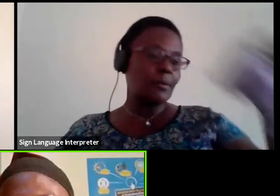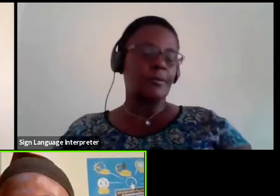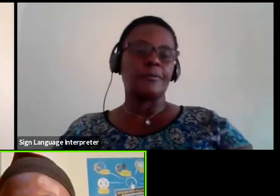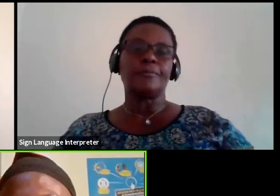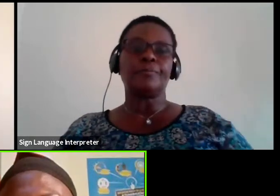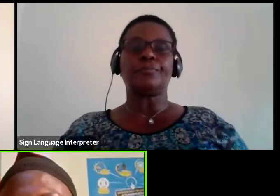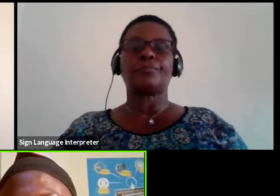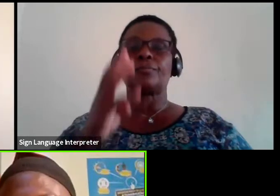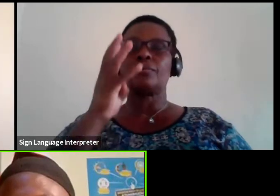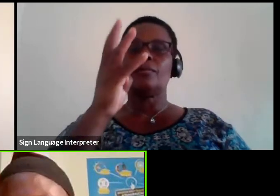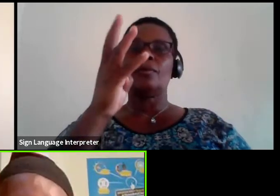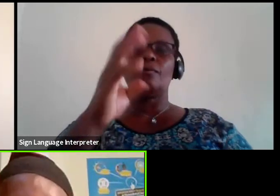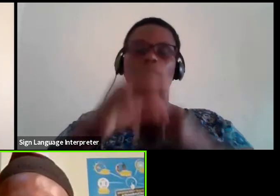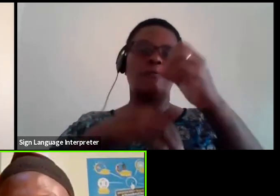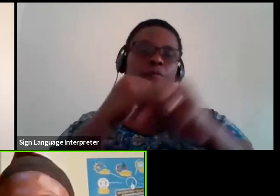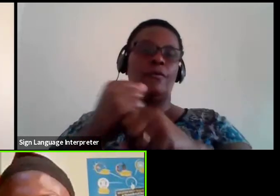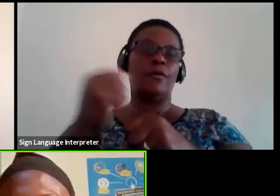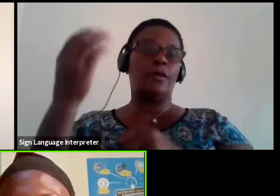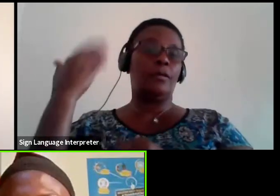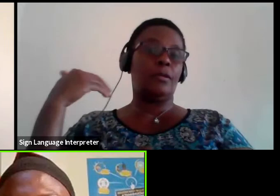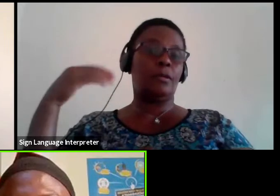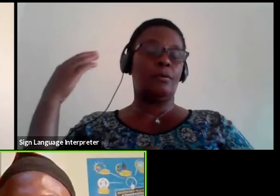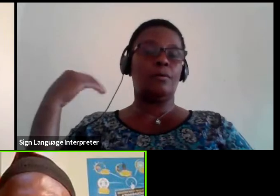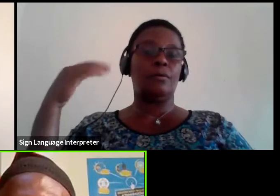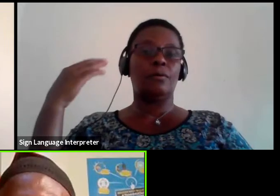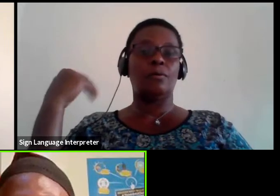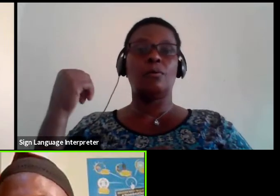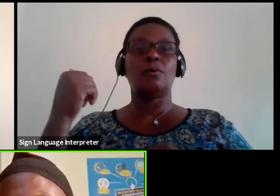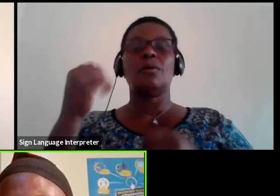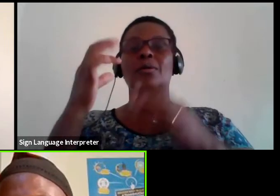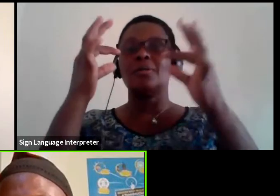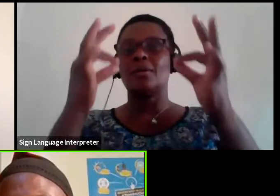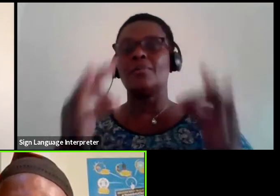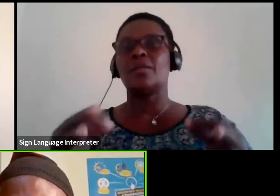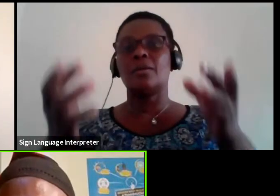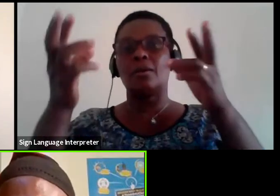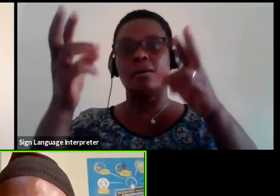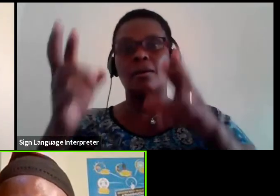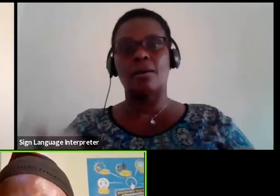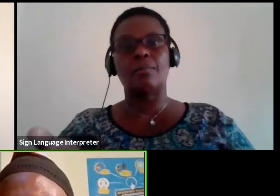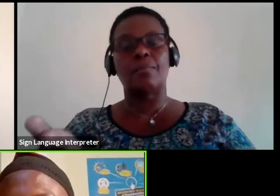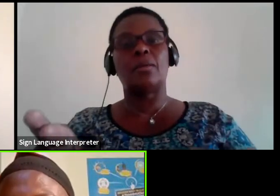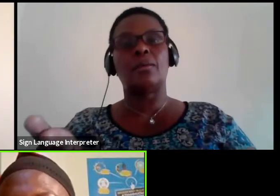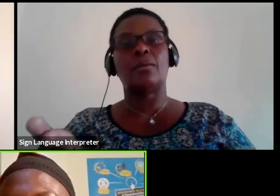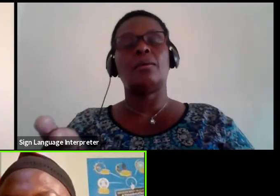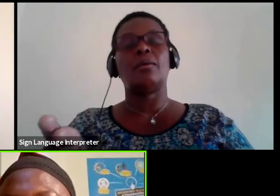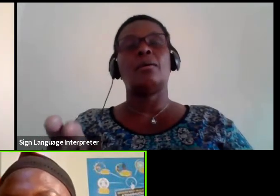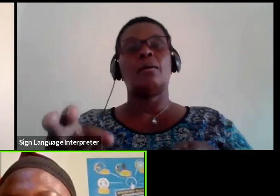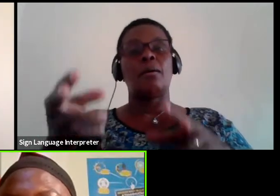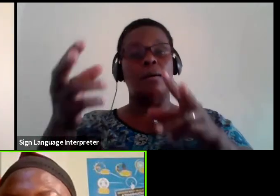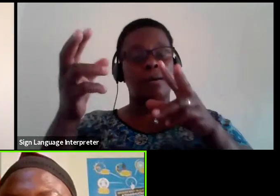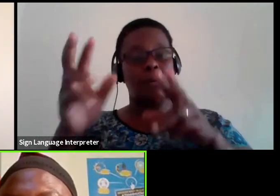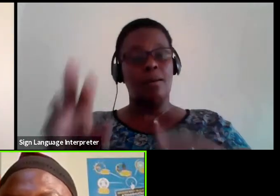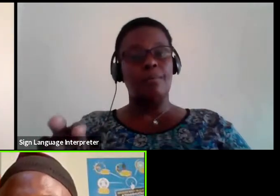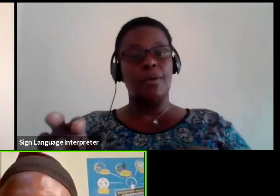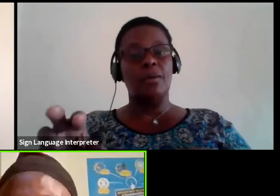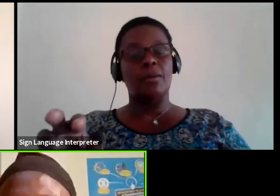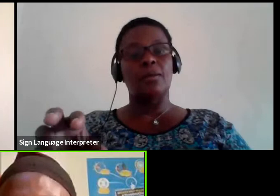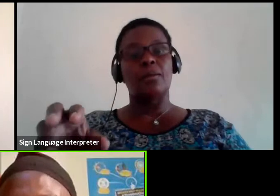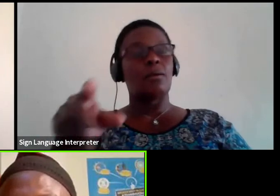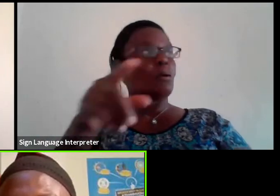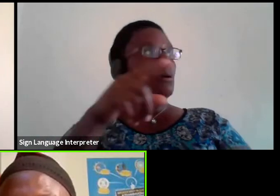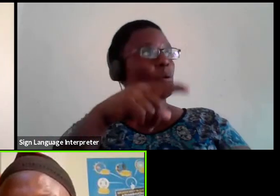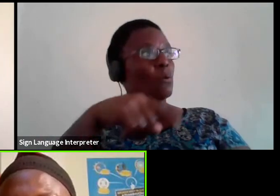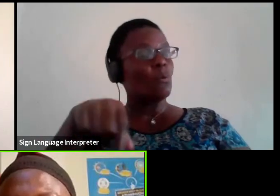something that happens quite often, and we're not quite very. I'm not quite very happy with it. You could be stopped